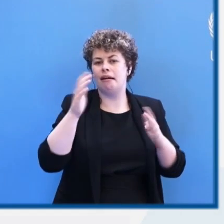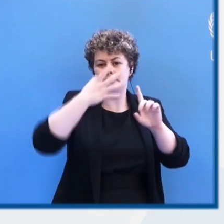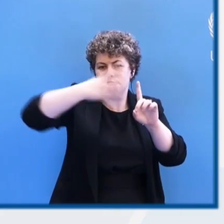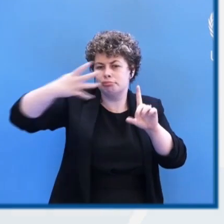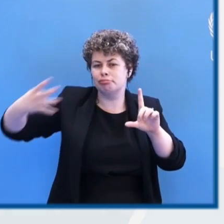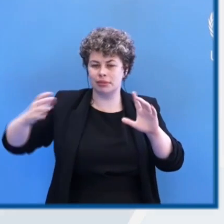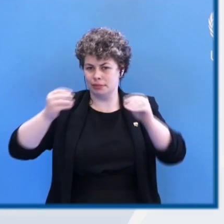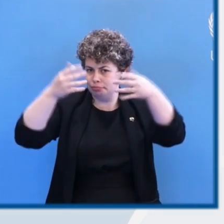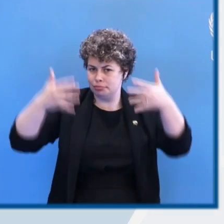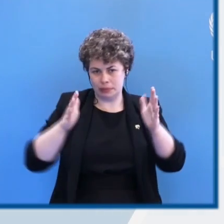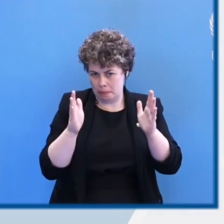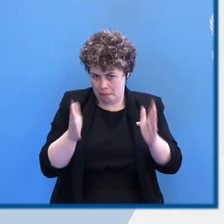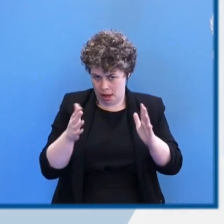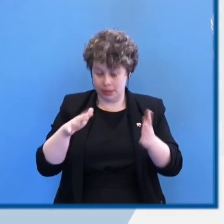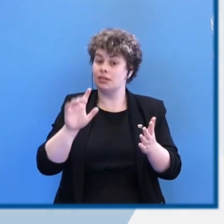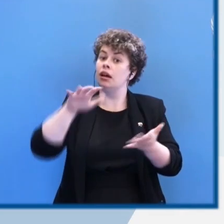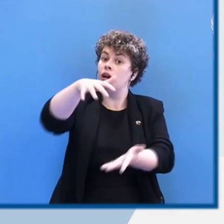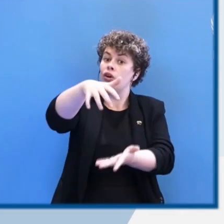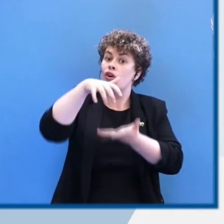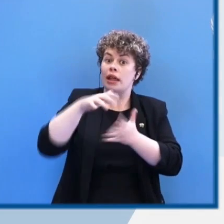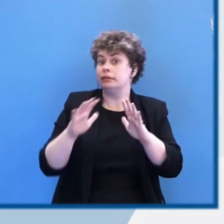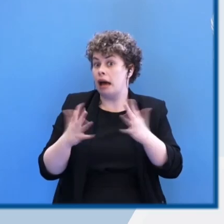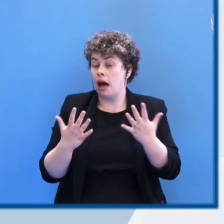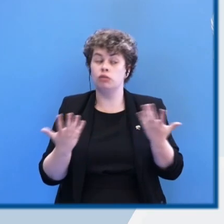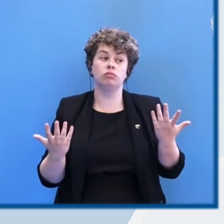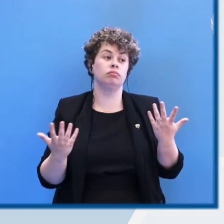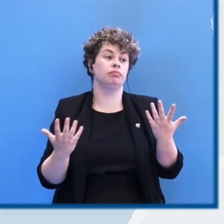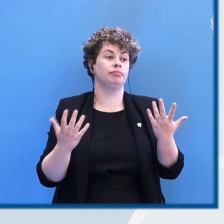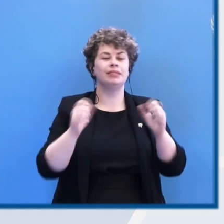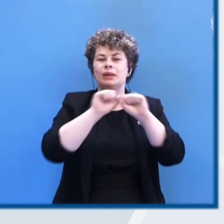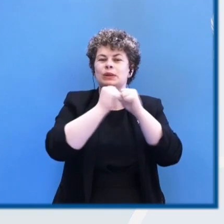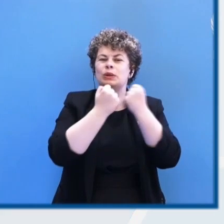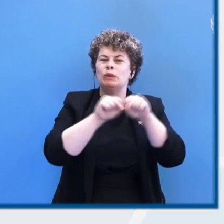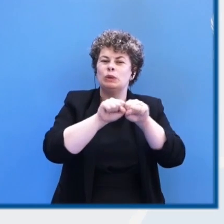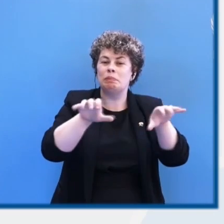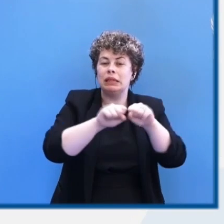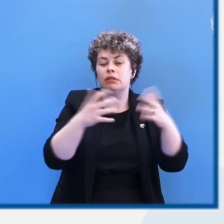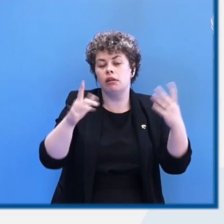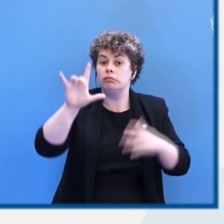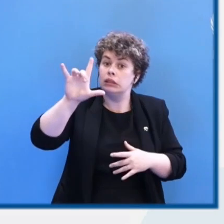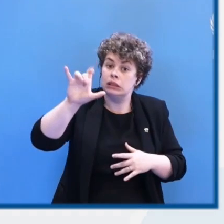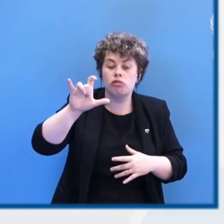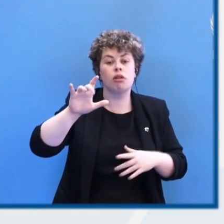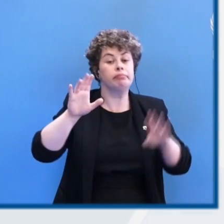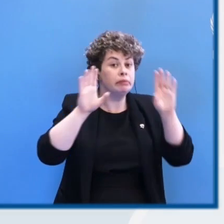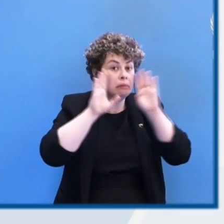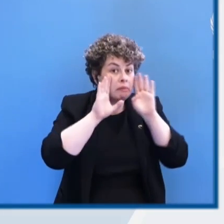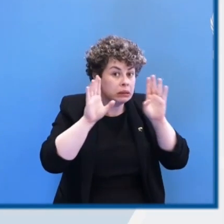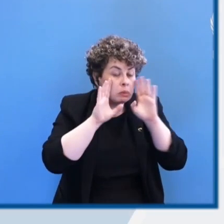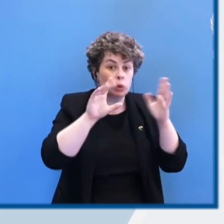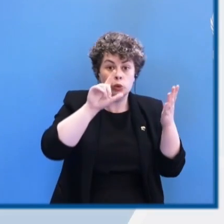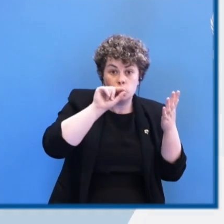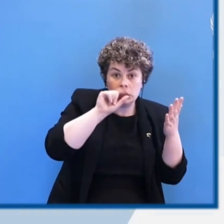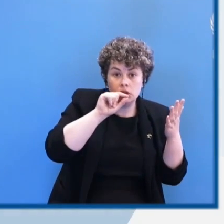some. And I mean, social media or whatever these companies are collecting is another set of data which